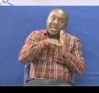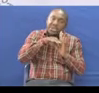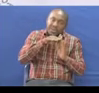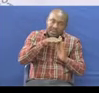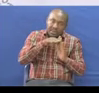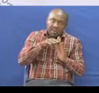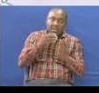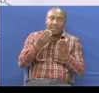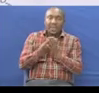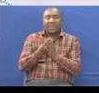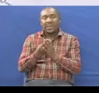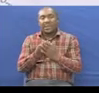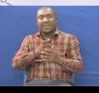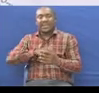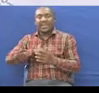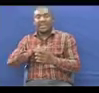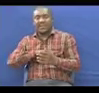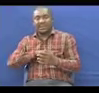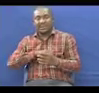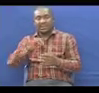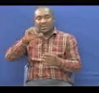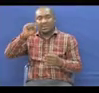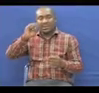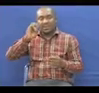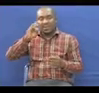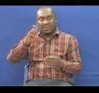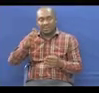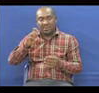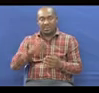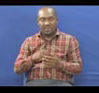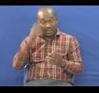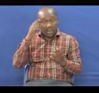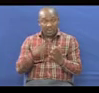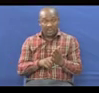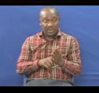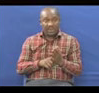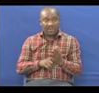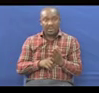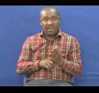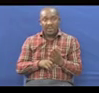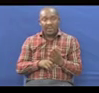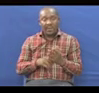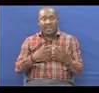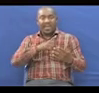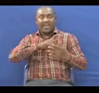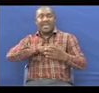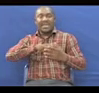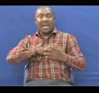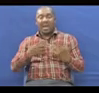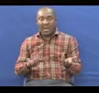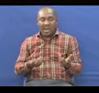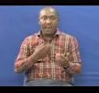a population structure. Now, through having these age-sex structures, it can help the government